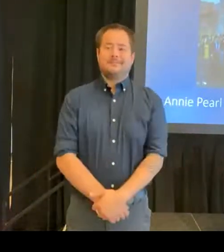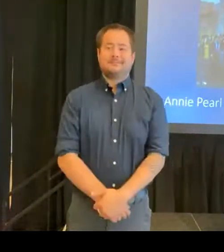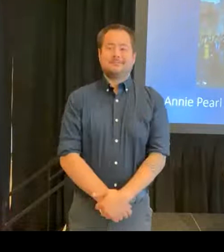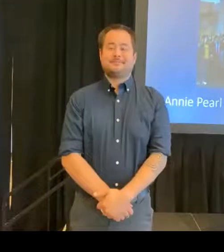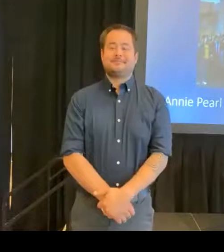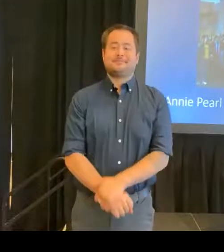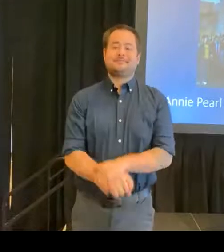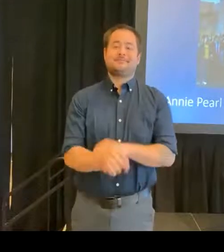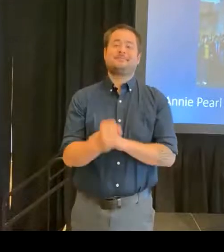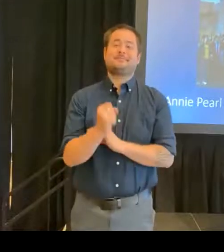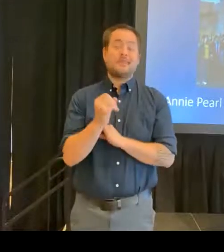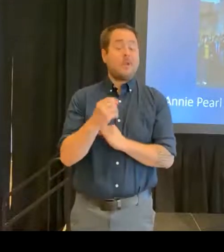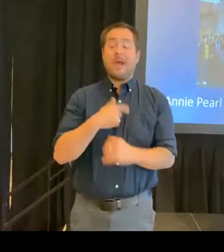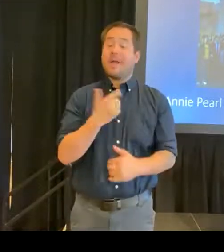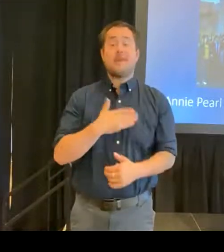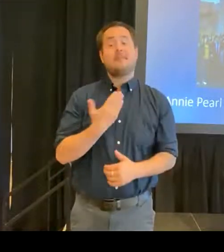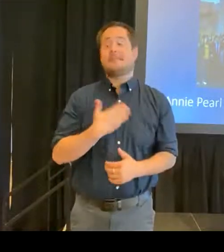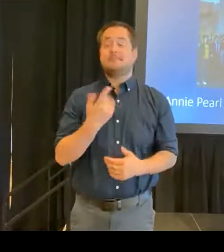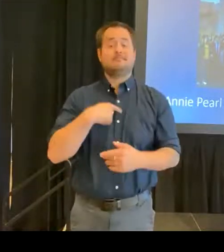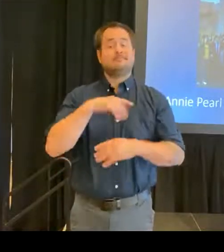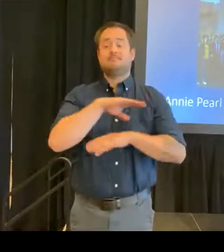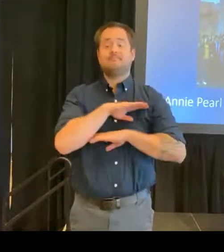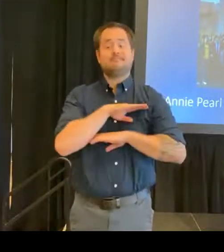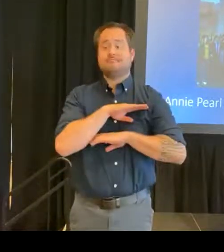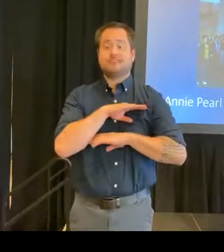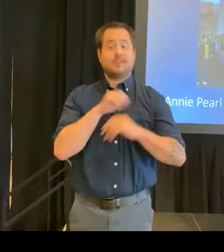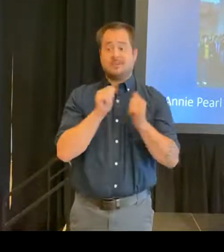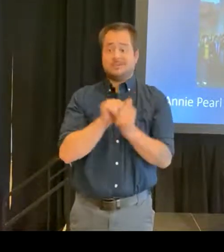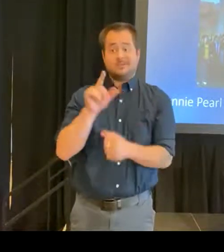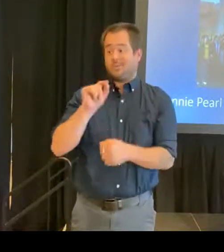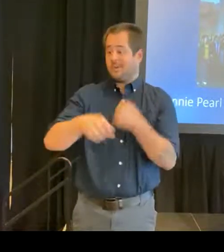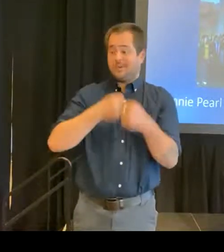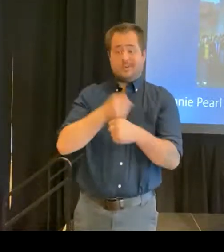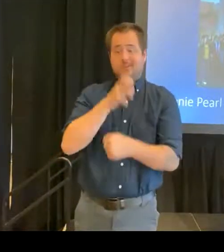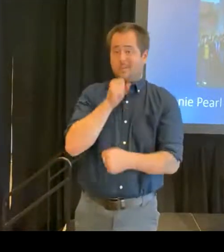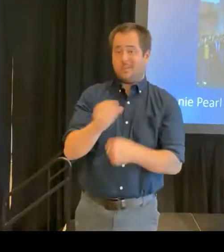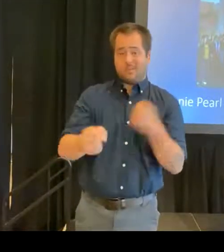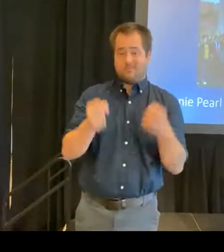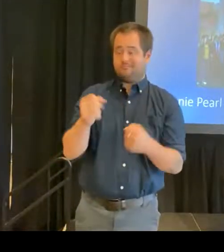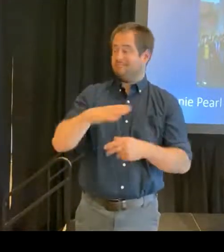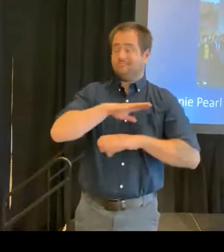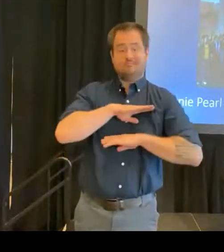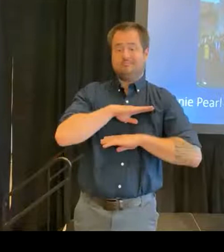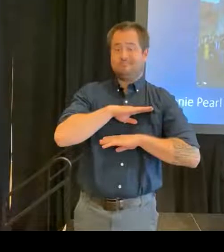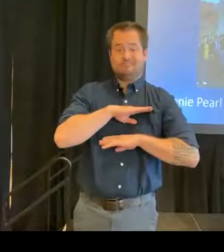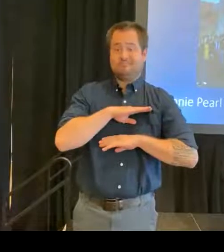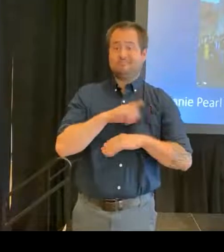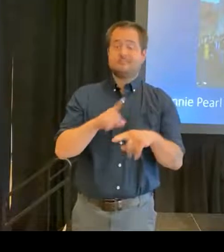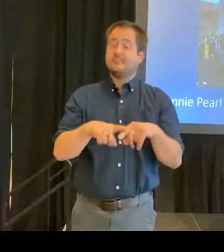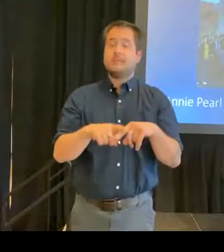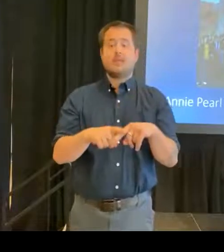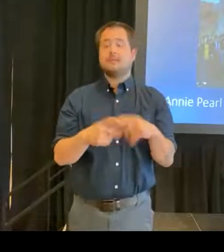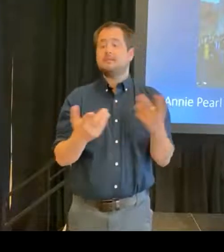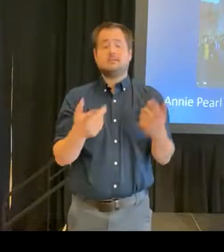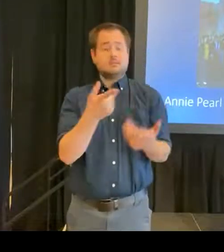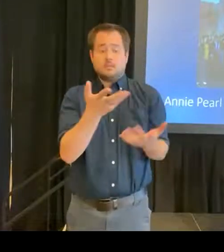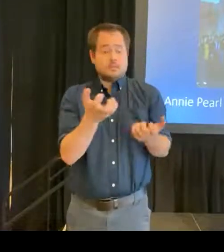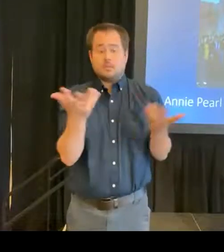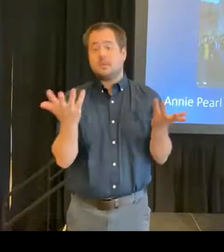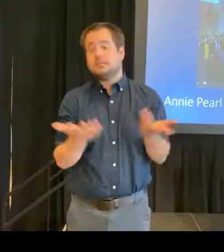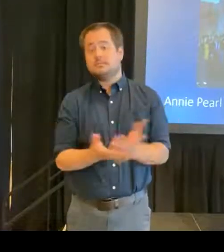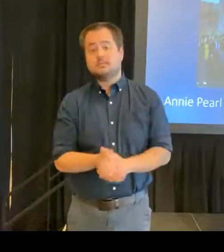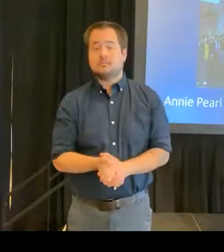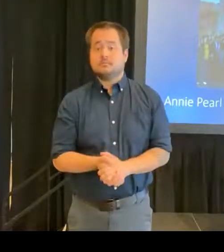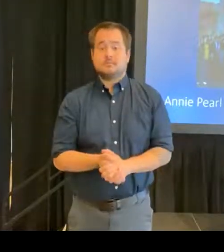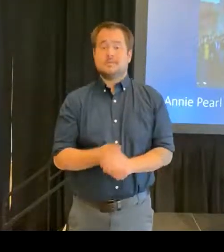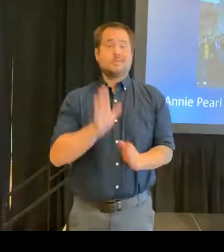So I was happy with that, but it depends on what you want